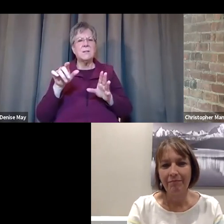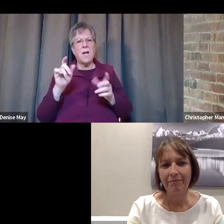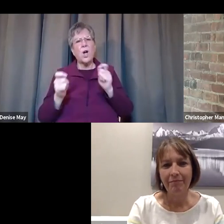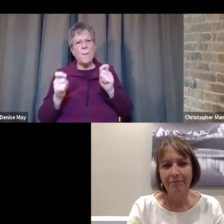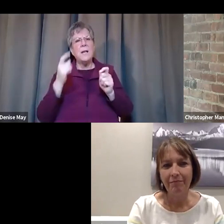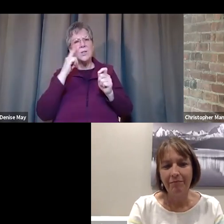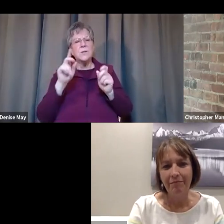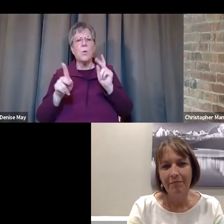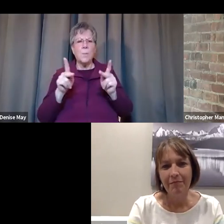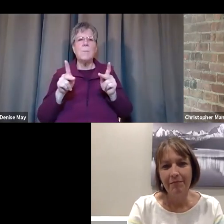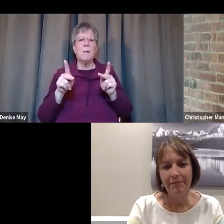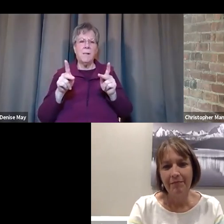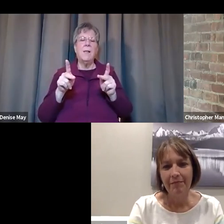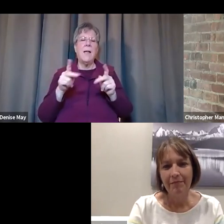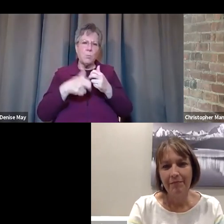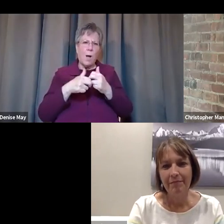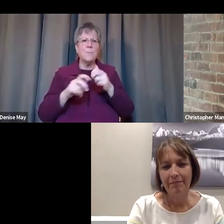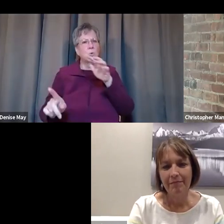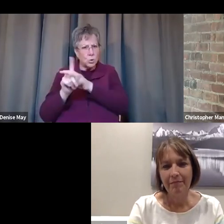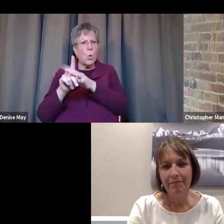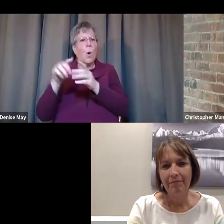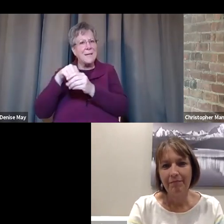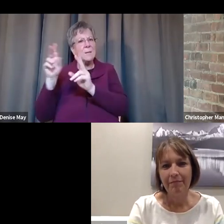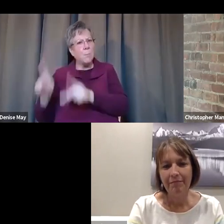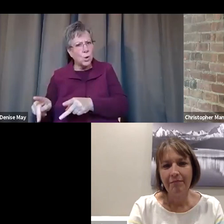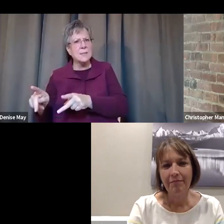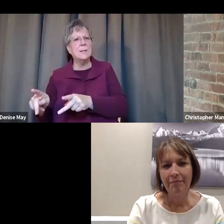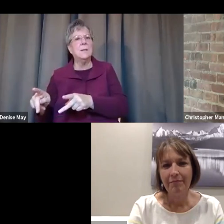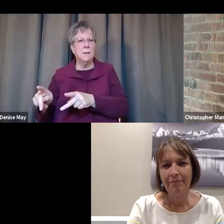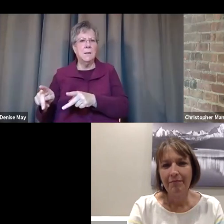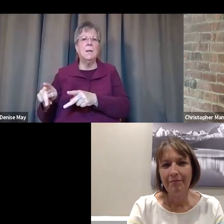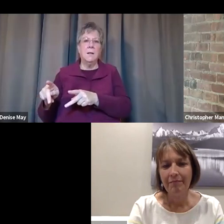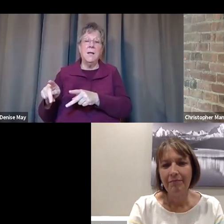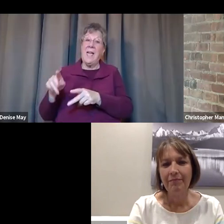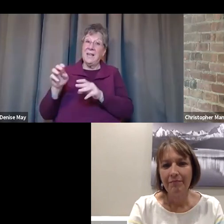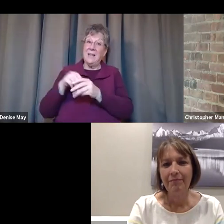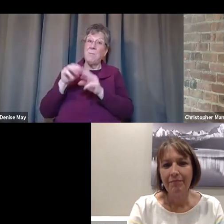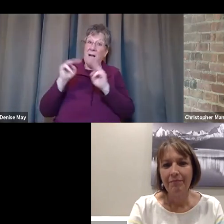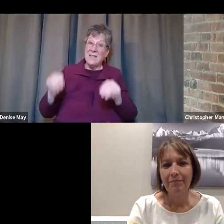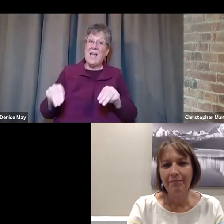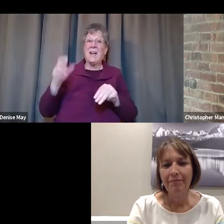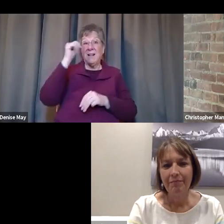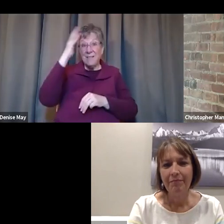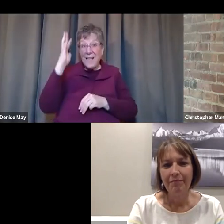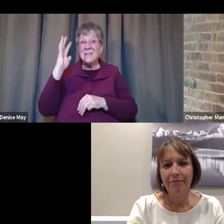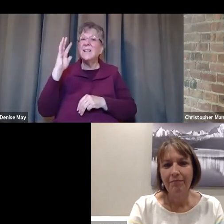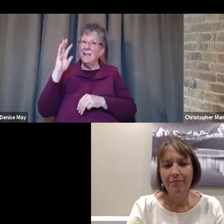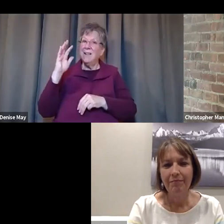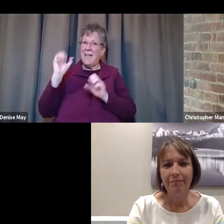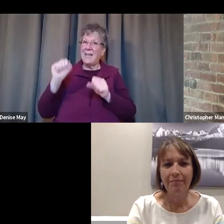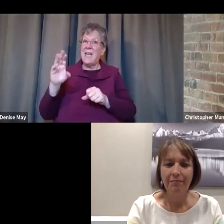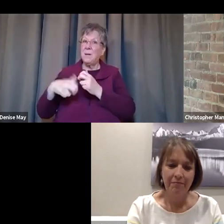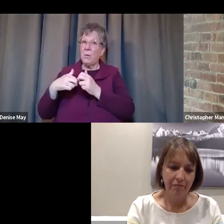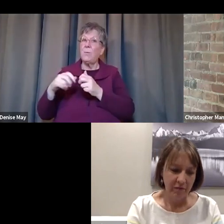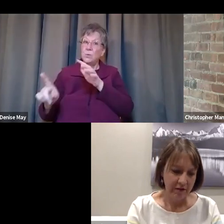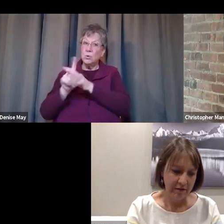getting, making an in-person, casting an in-person ballot, which is considerable in places like Montana and Alaska and other places. But aside from